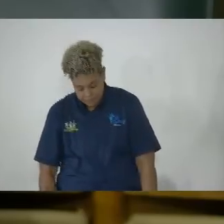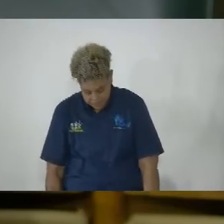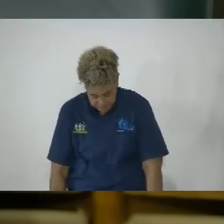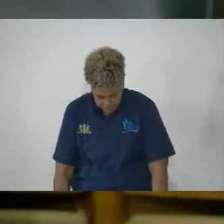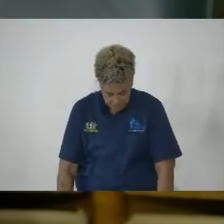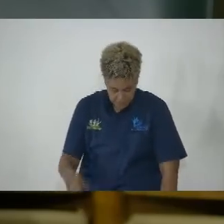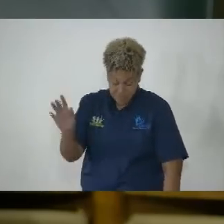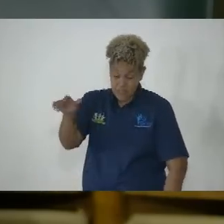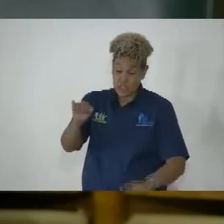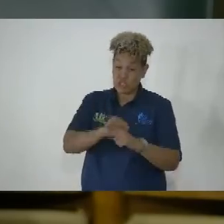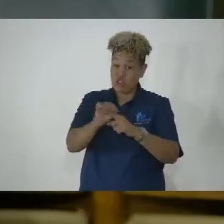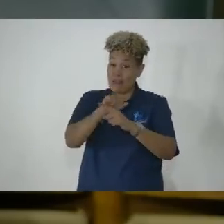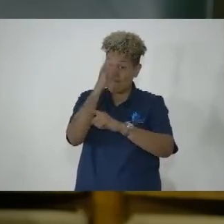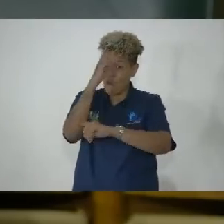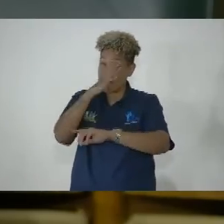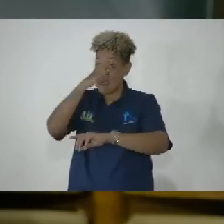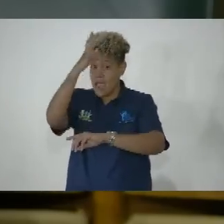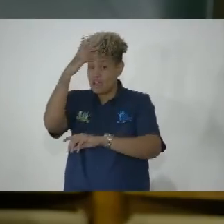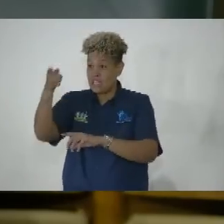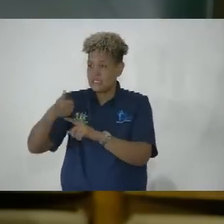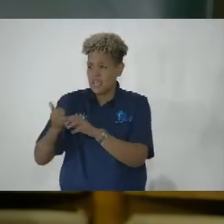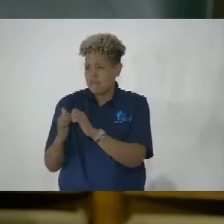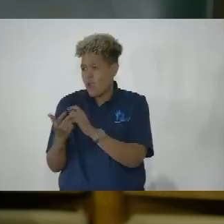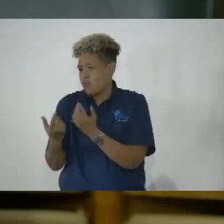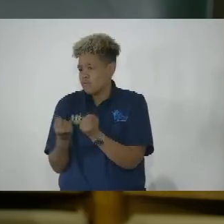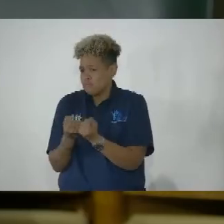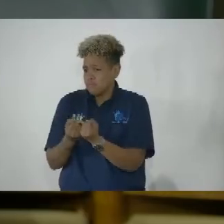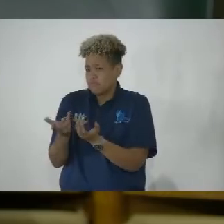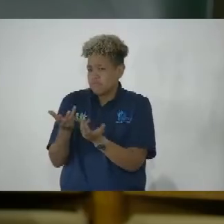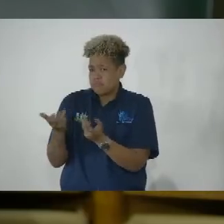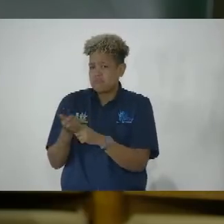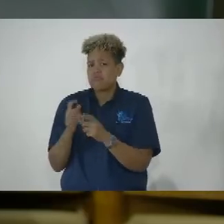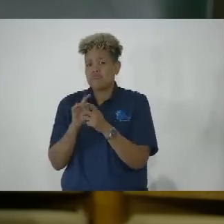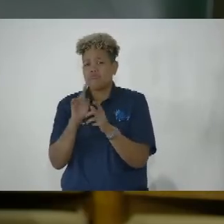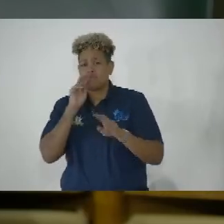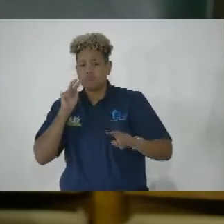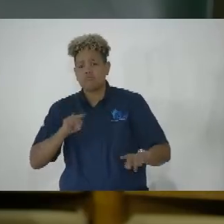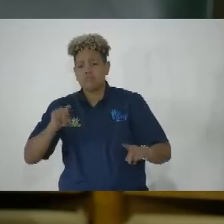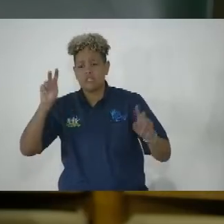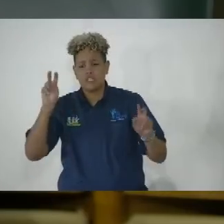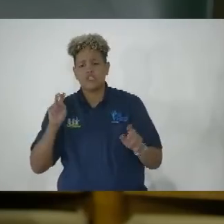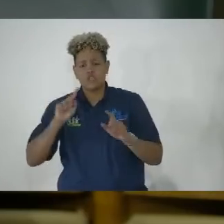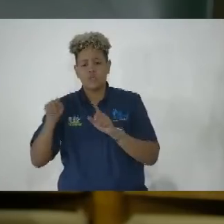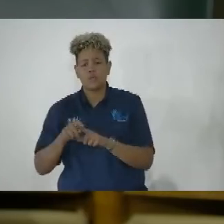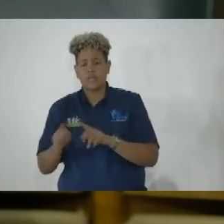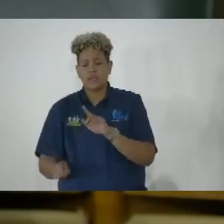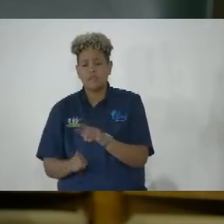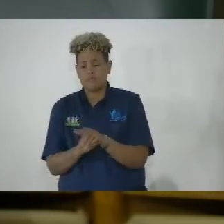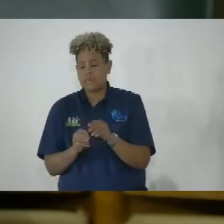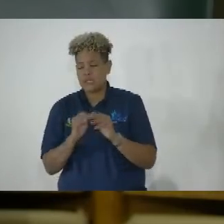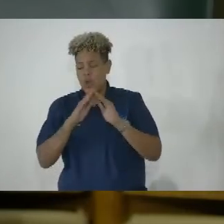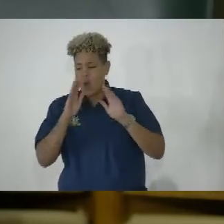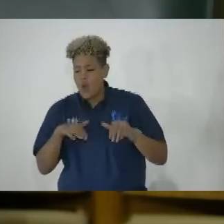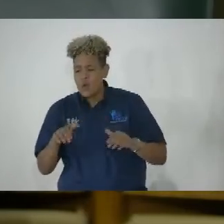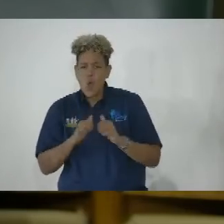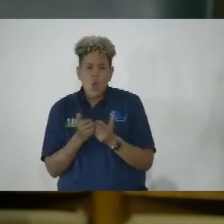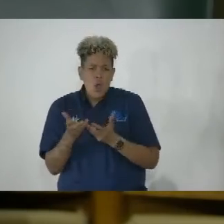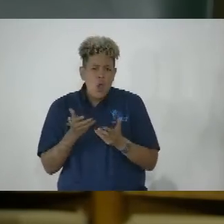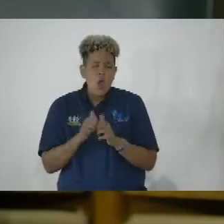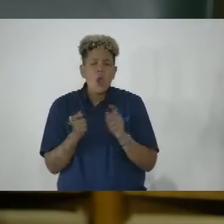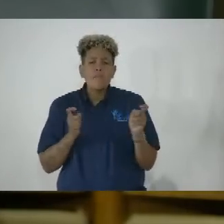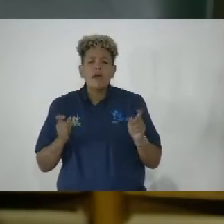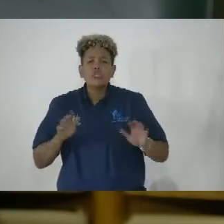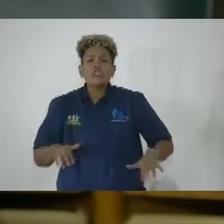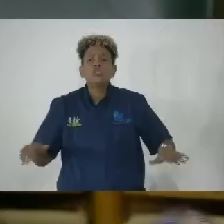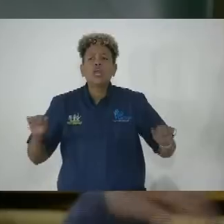been training for parents how to address these matters when they arise in the household, how to manage